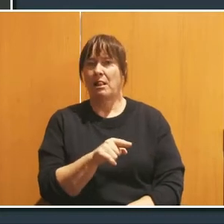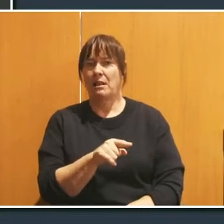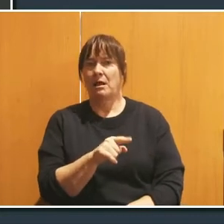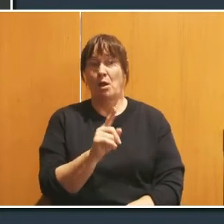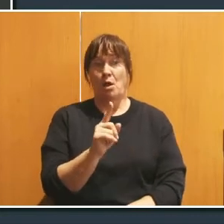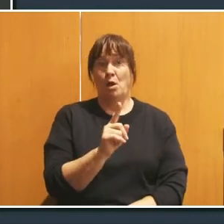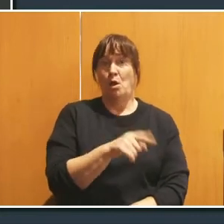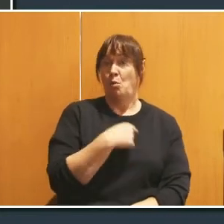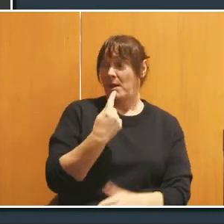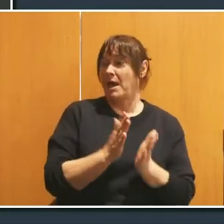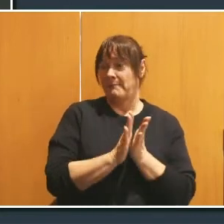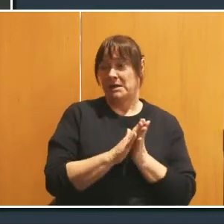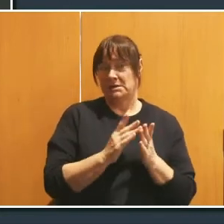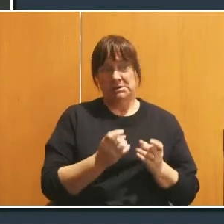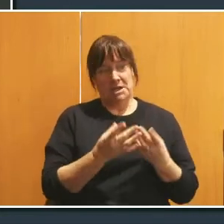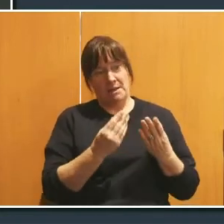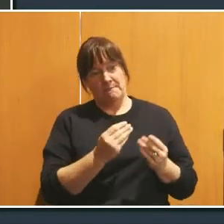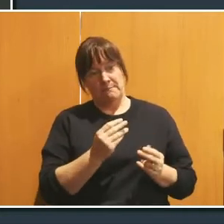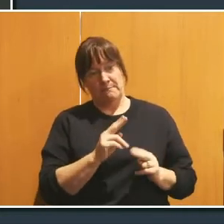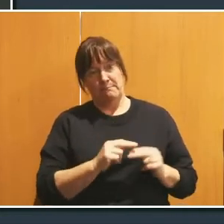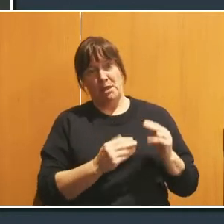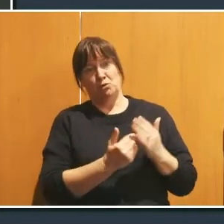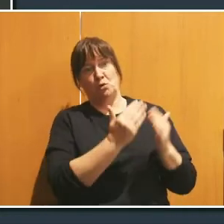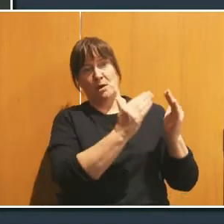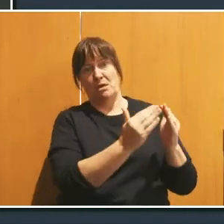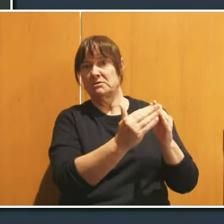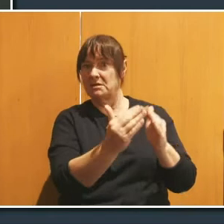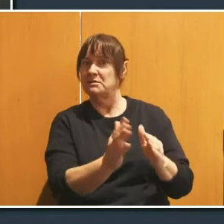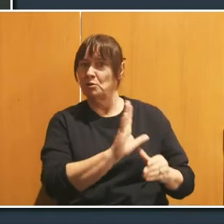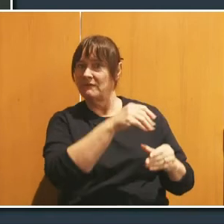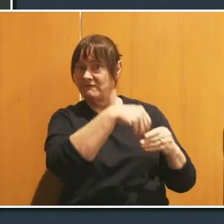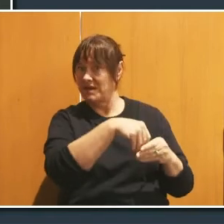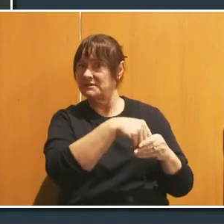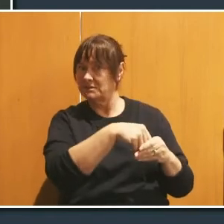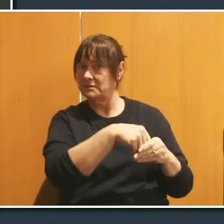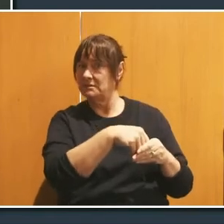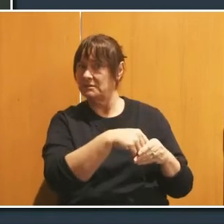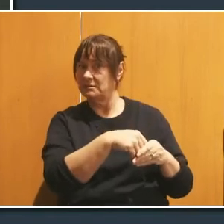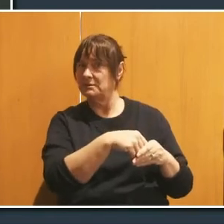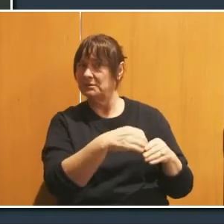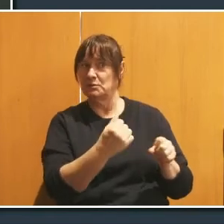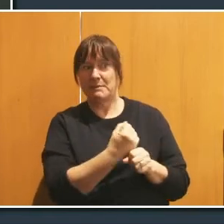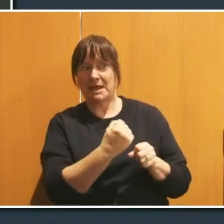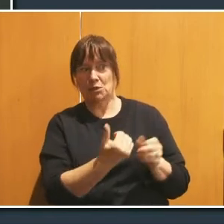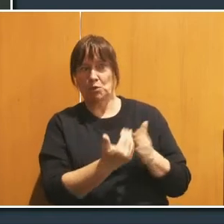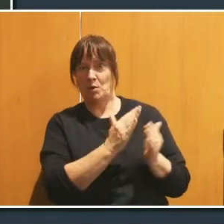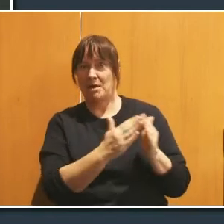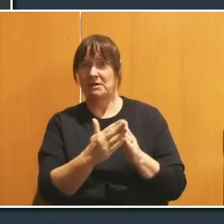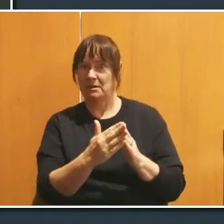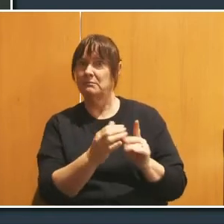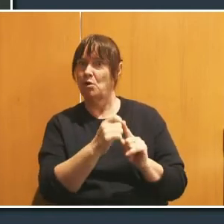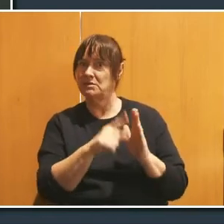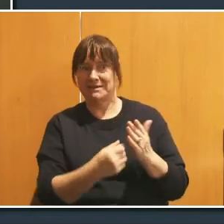to come to the table and invest to make these projects happen. And it shouldn't just